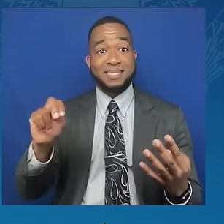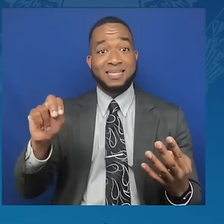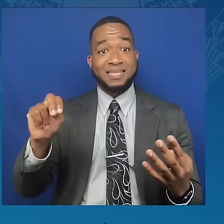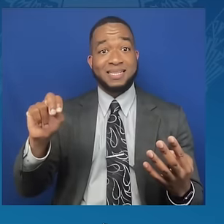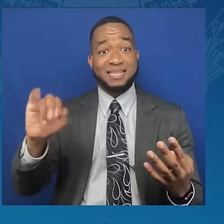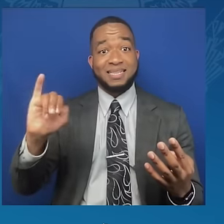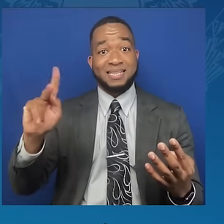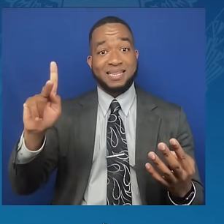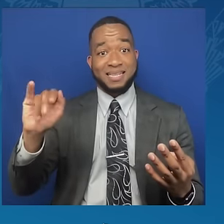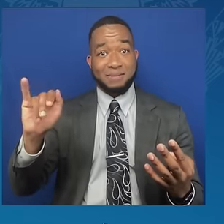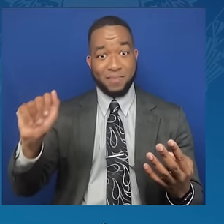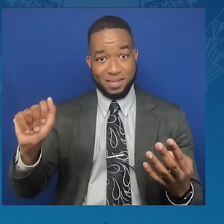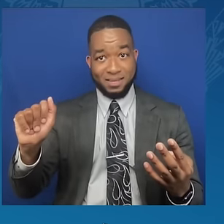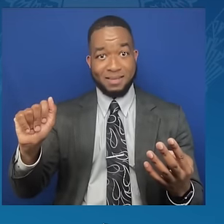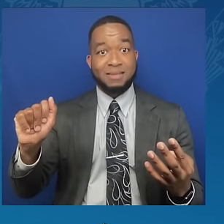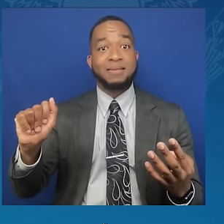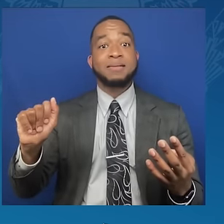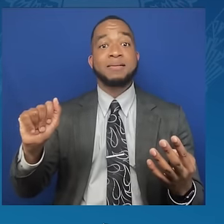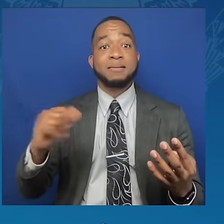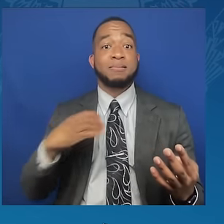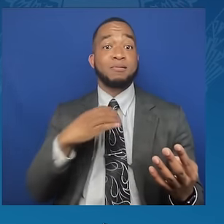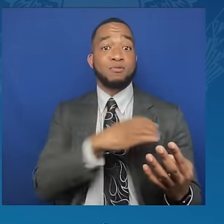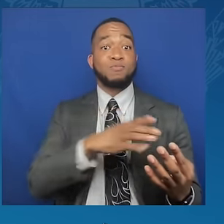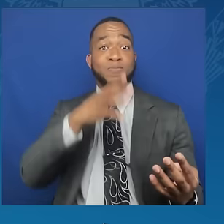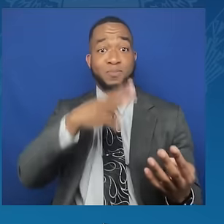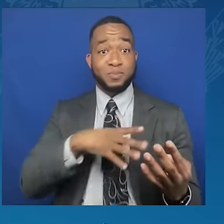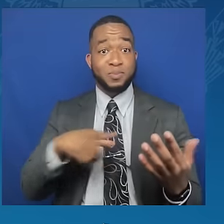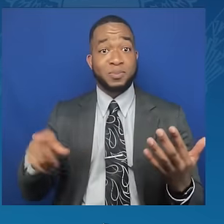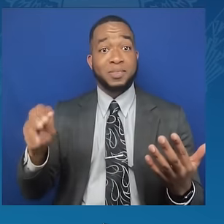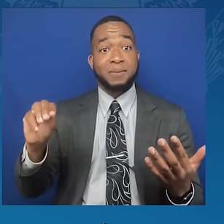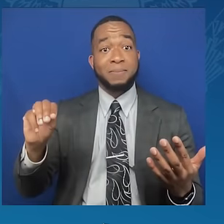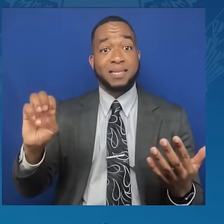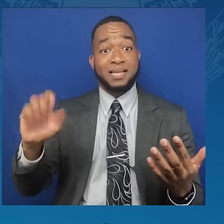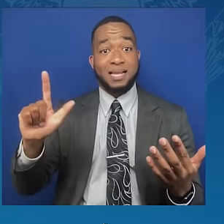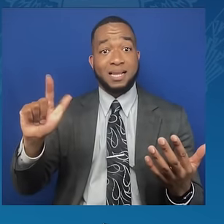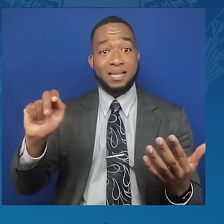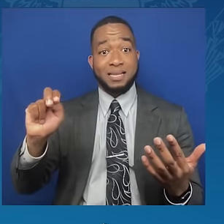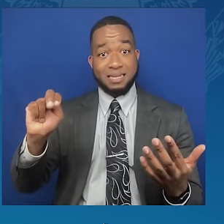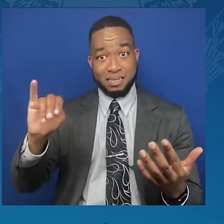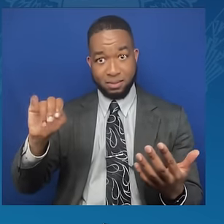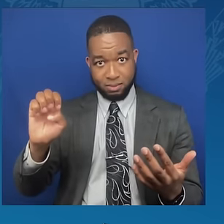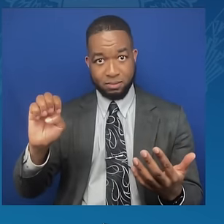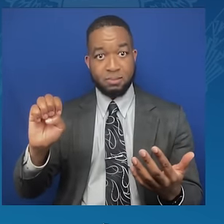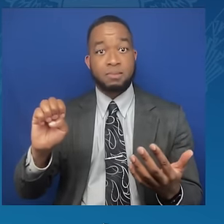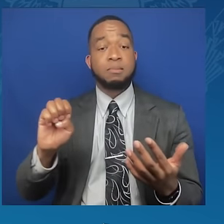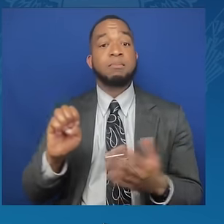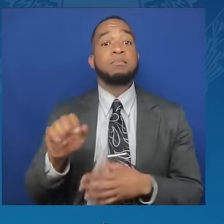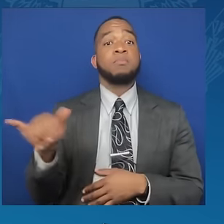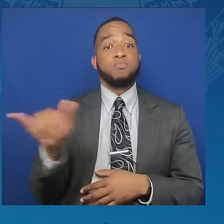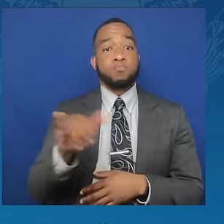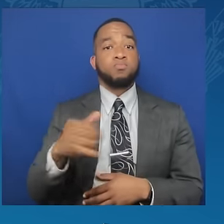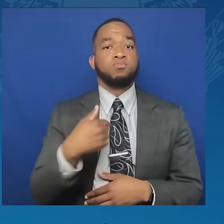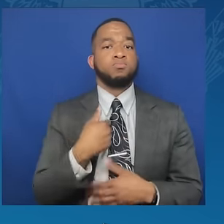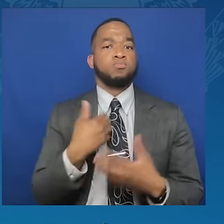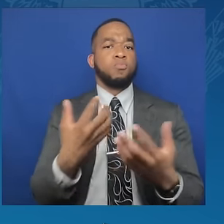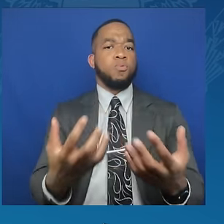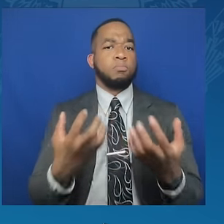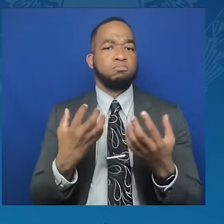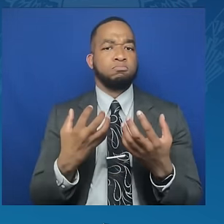also want to welcome the officials from the Biden-Harris administration who are here. Secretary of State